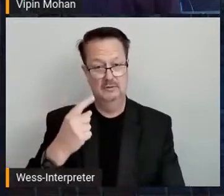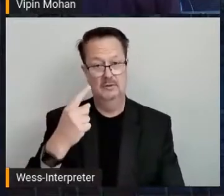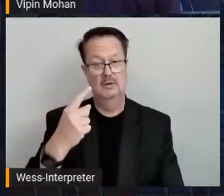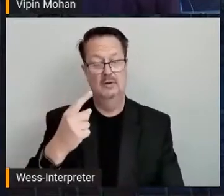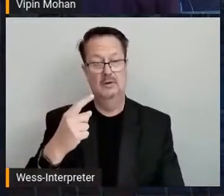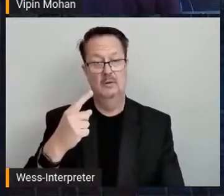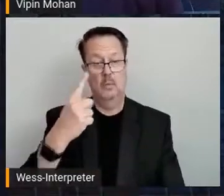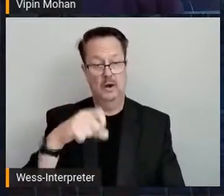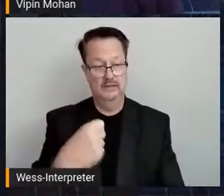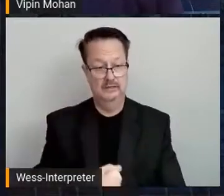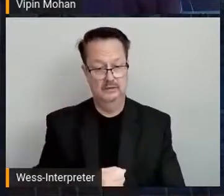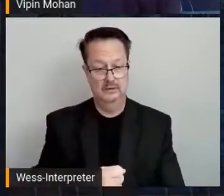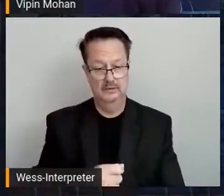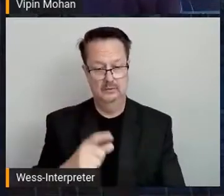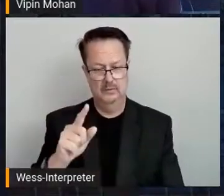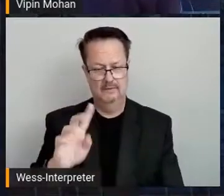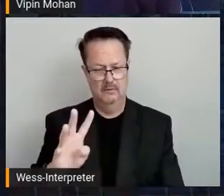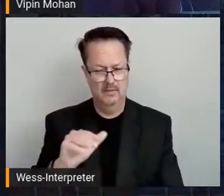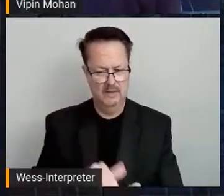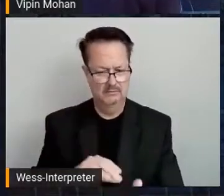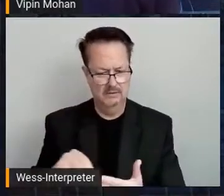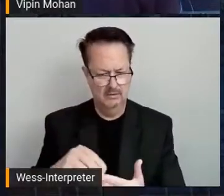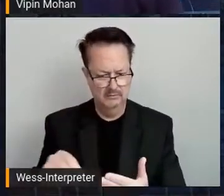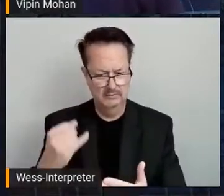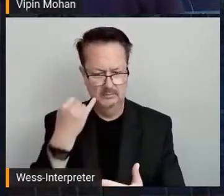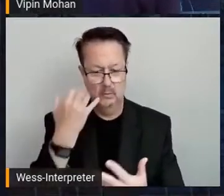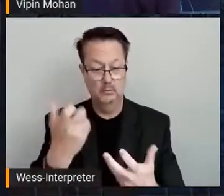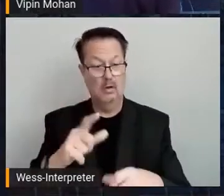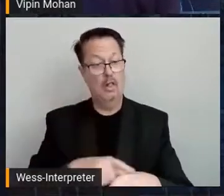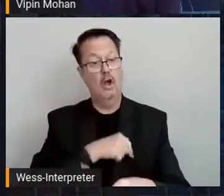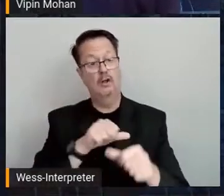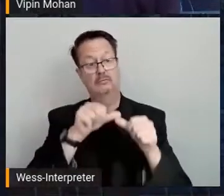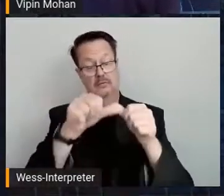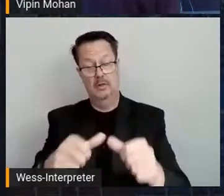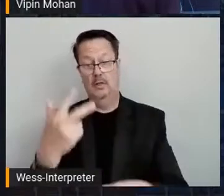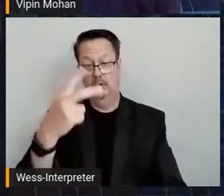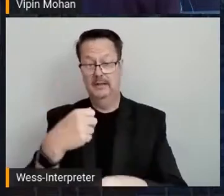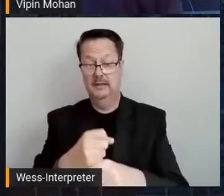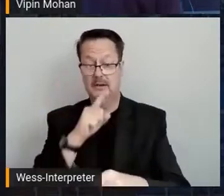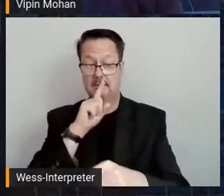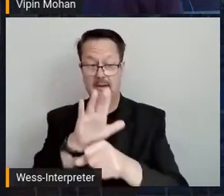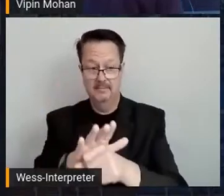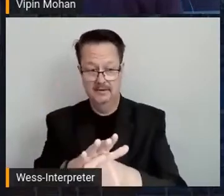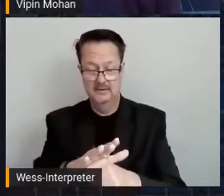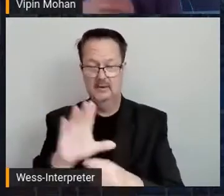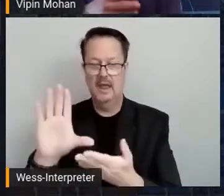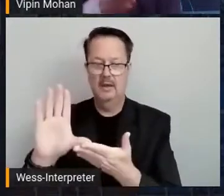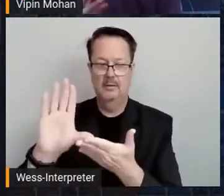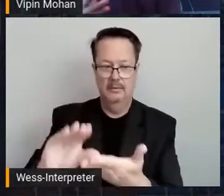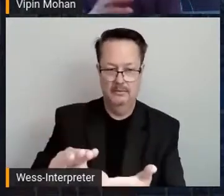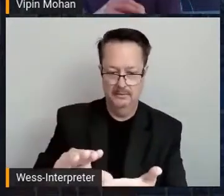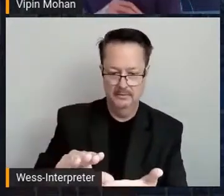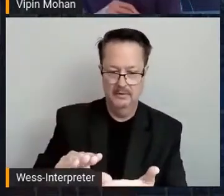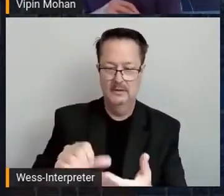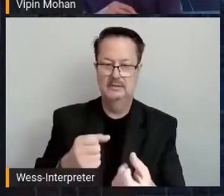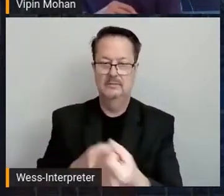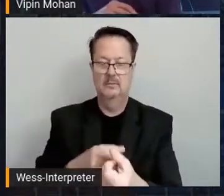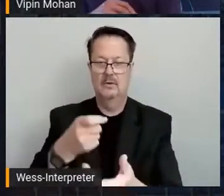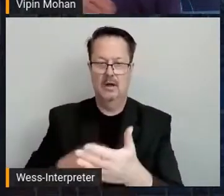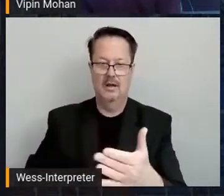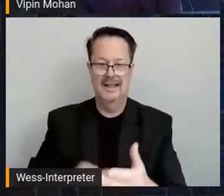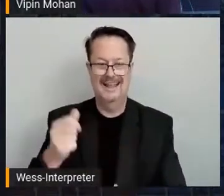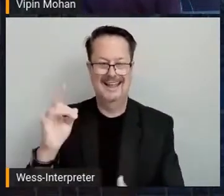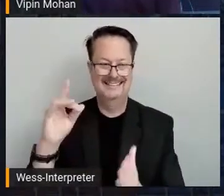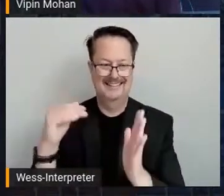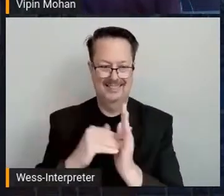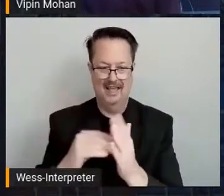$24,000, or let's say you would like a longer term commitment. So if you do a 3-year commitment, you get a discount, and support fee is